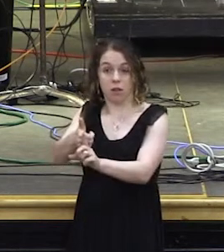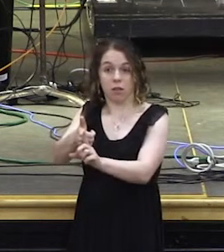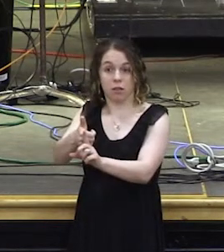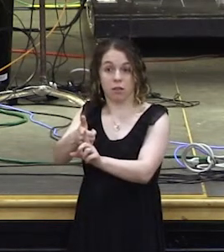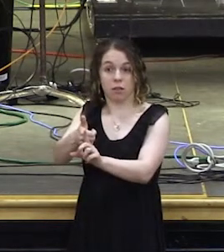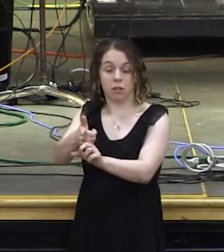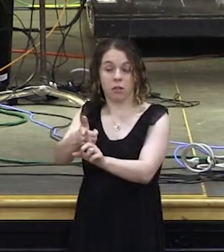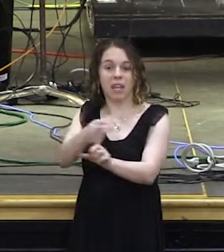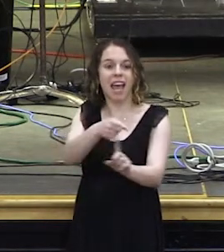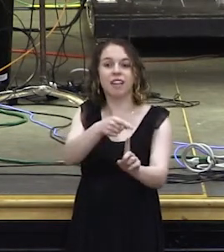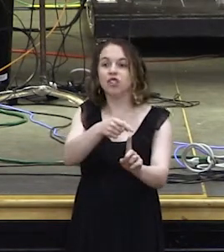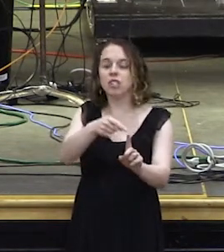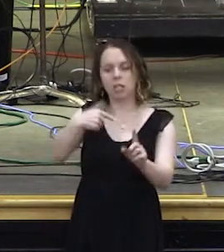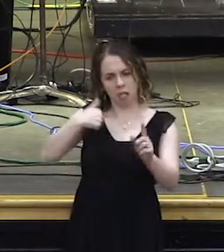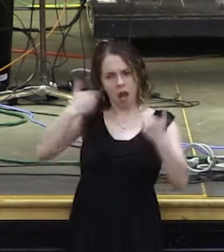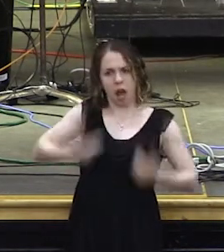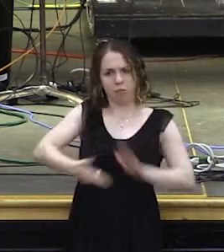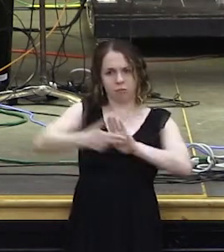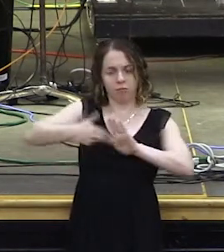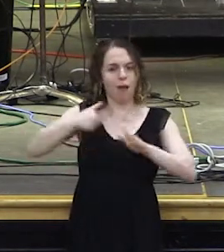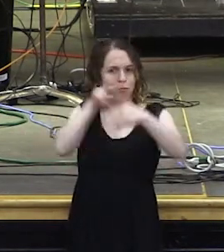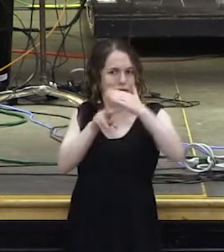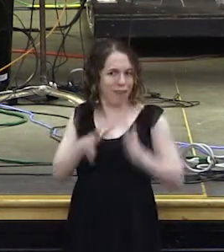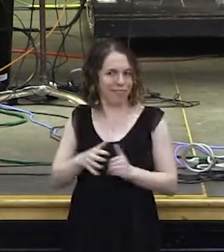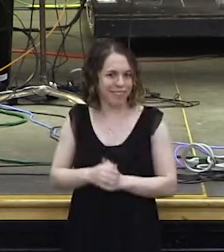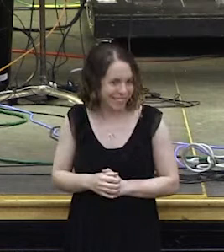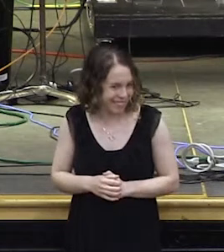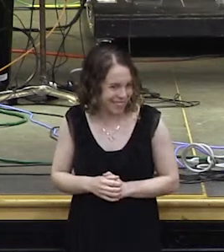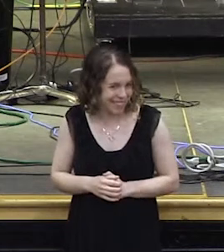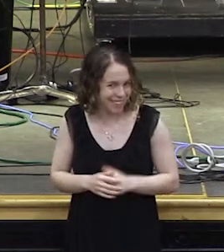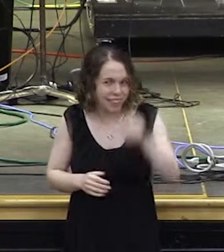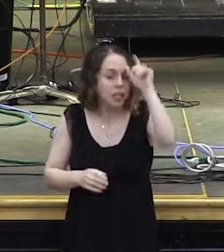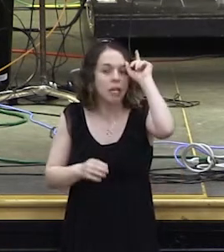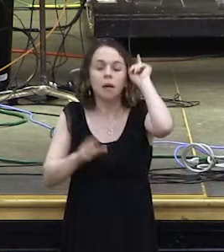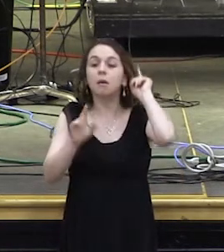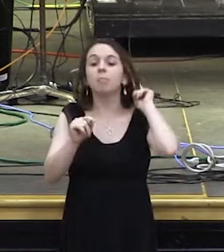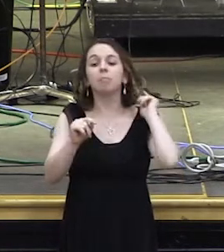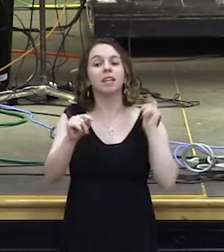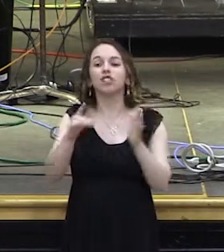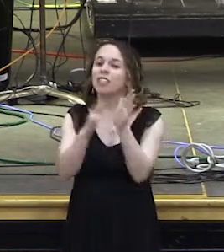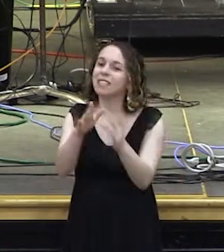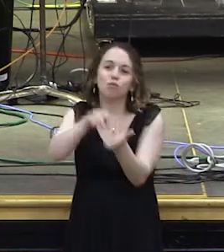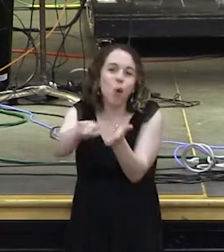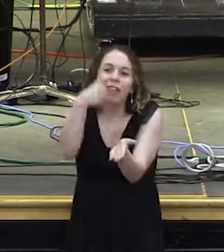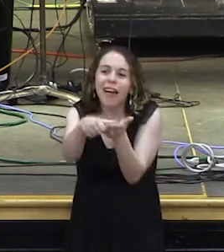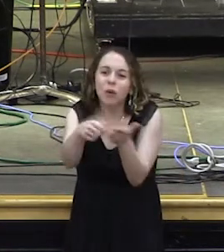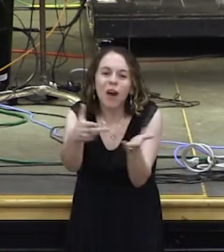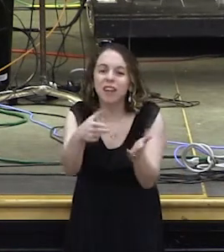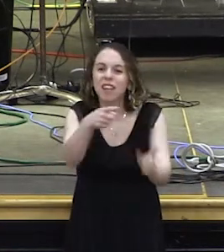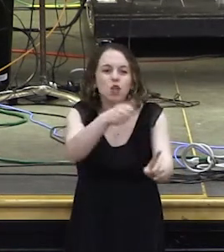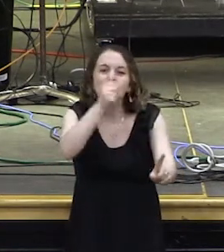here and she's calling herself a prophet you know but and this is this this is the bad part he says to the church you